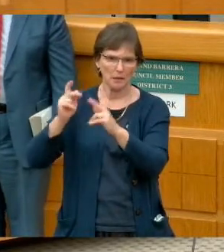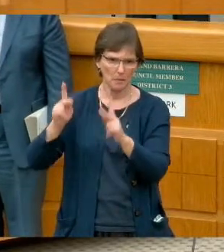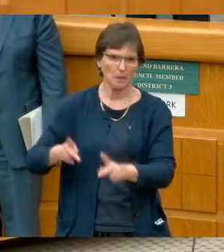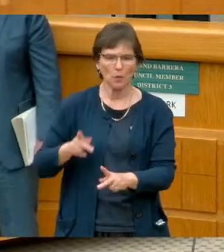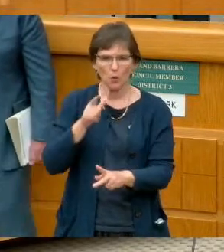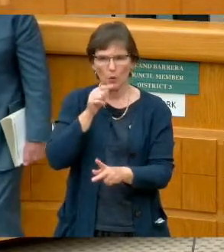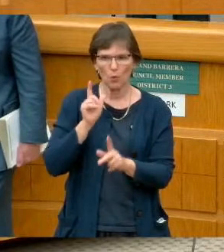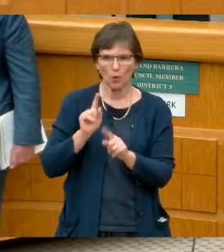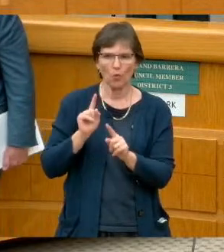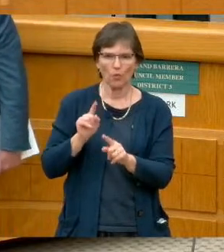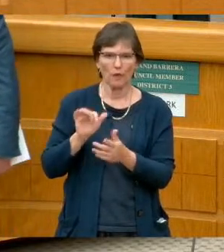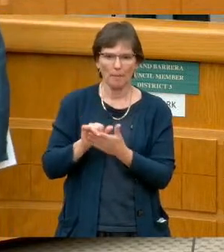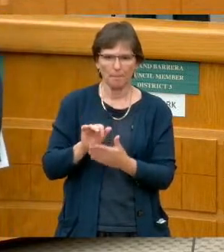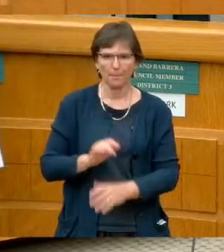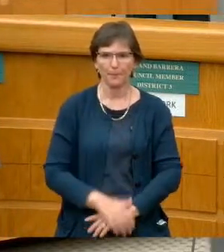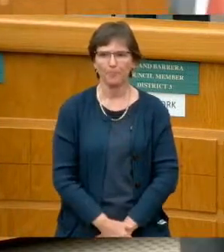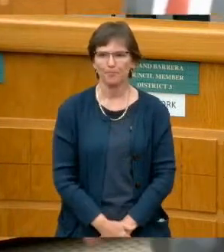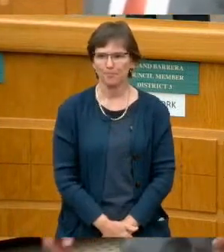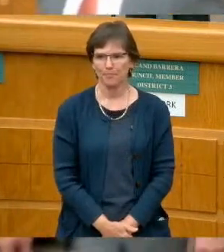that 14-day quarantine period.